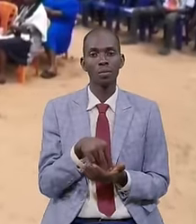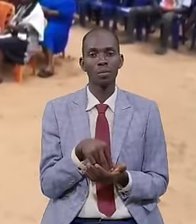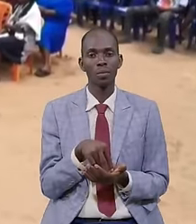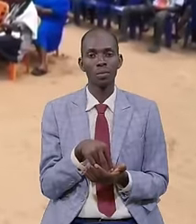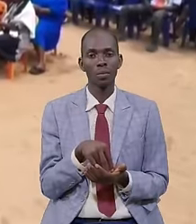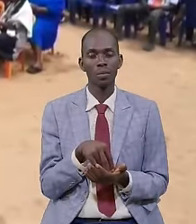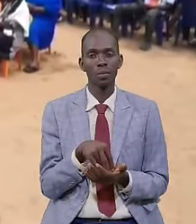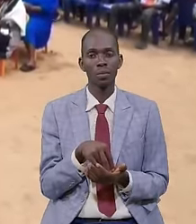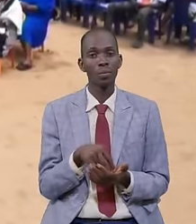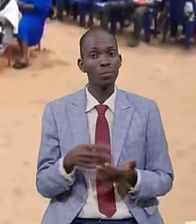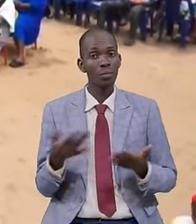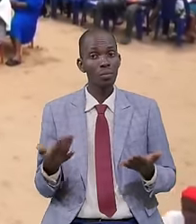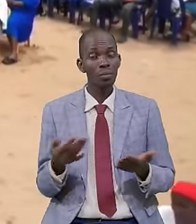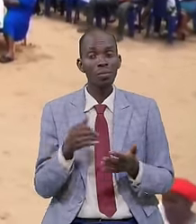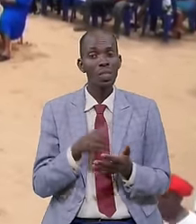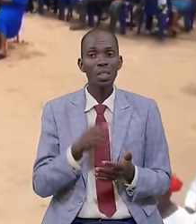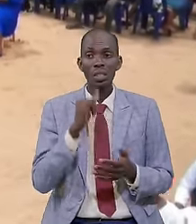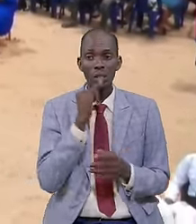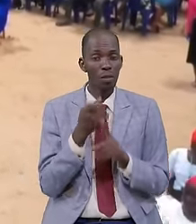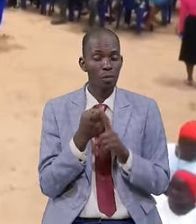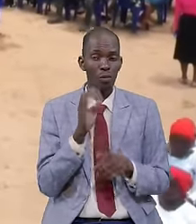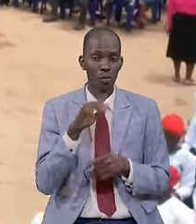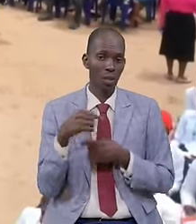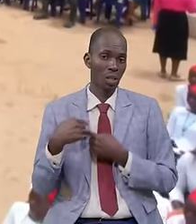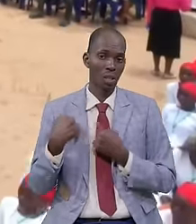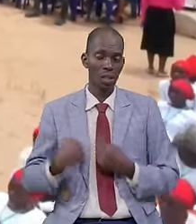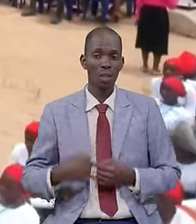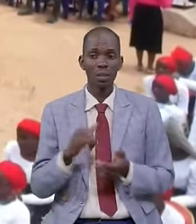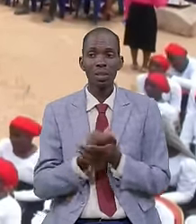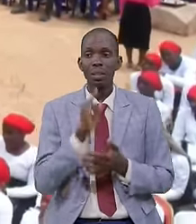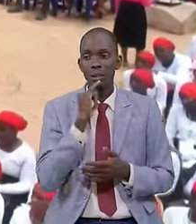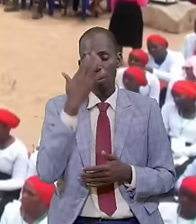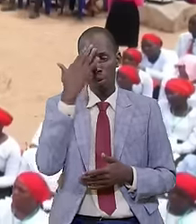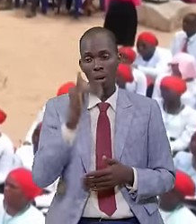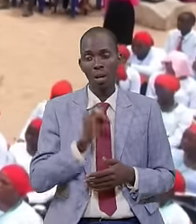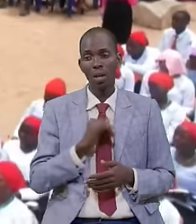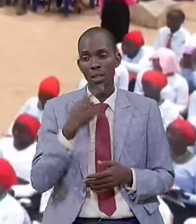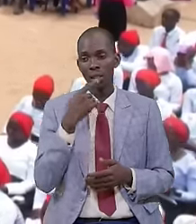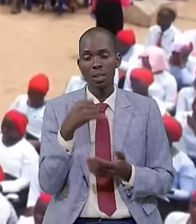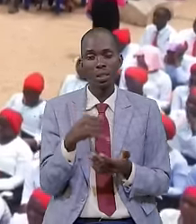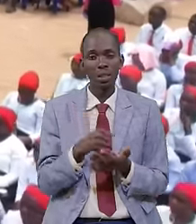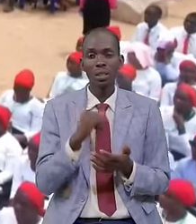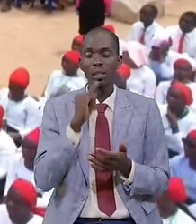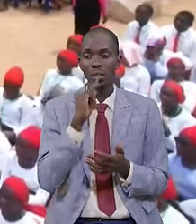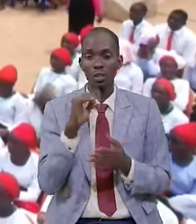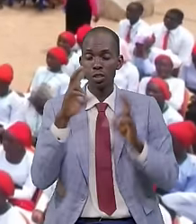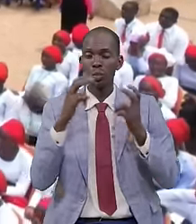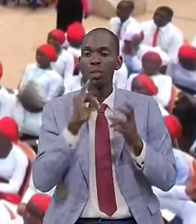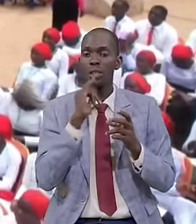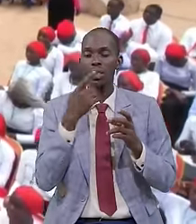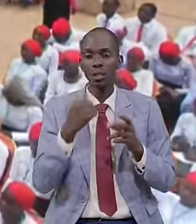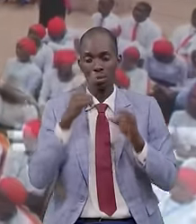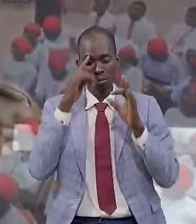You know, it starts from your heart. That's why it says the decision and the determination